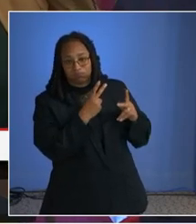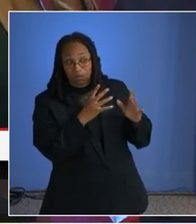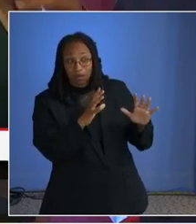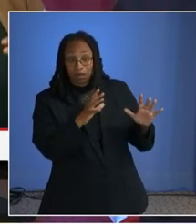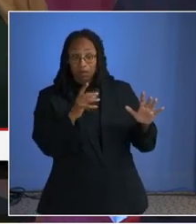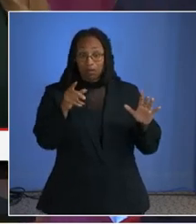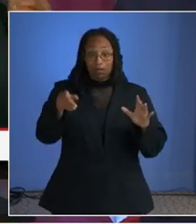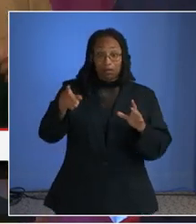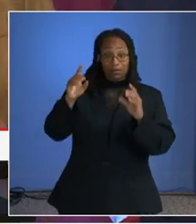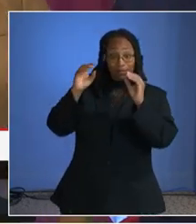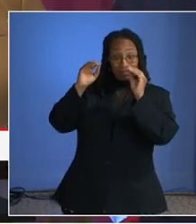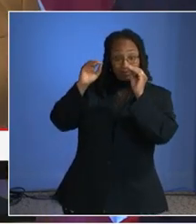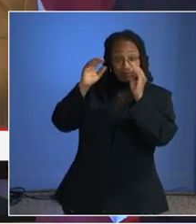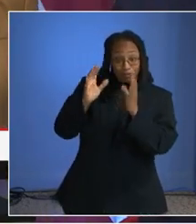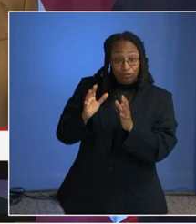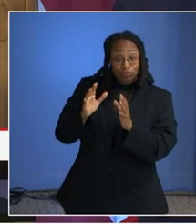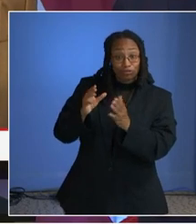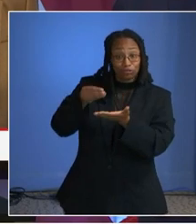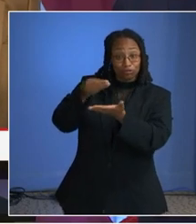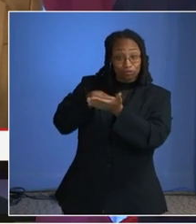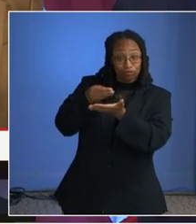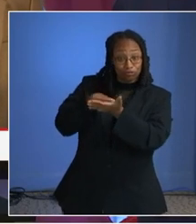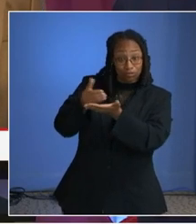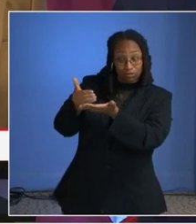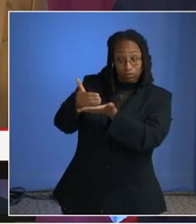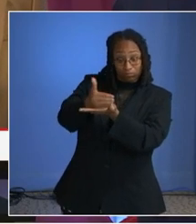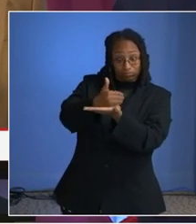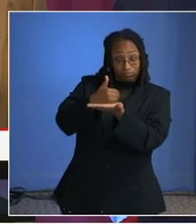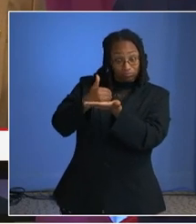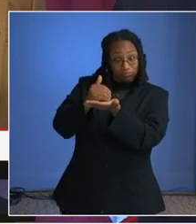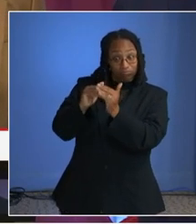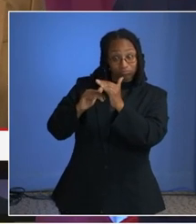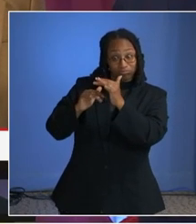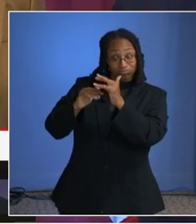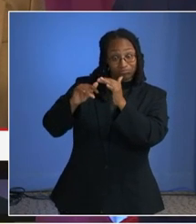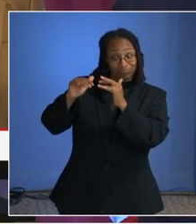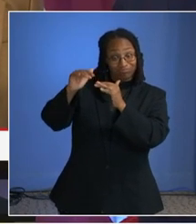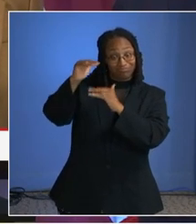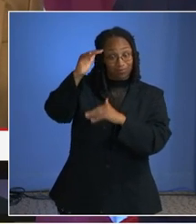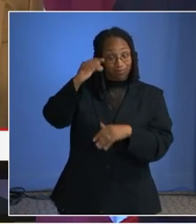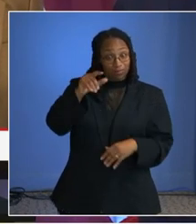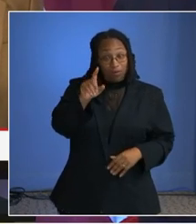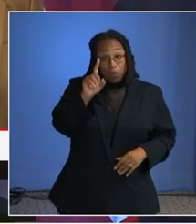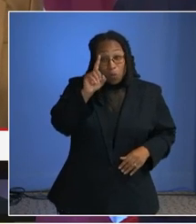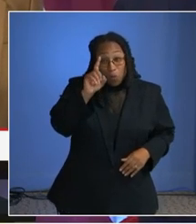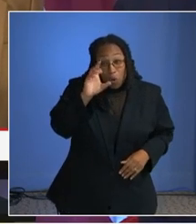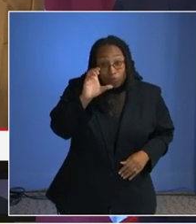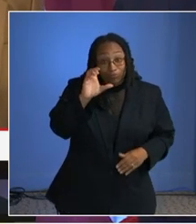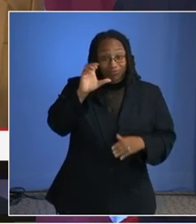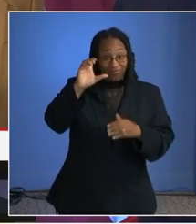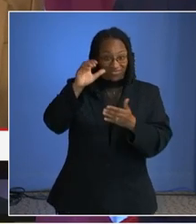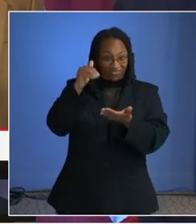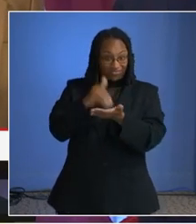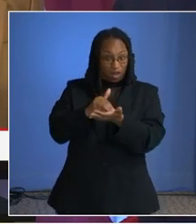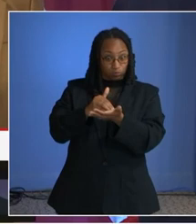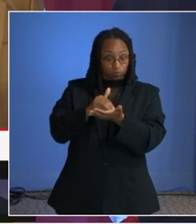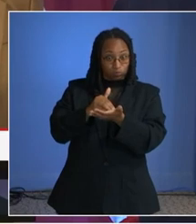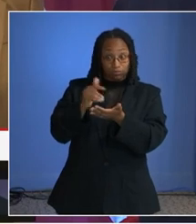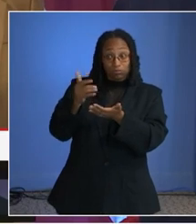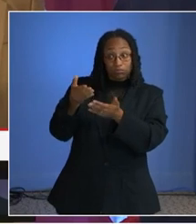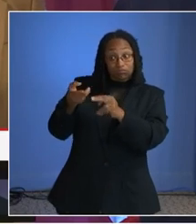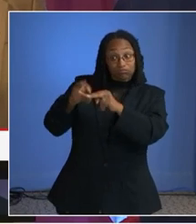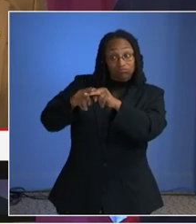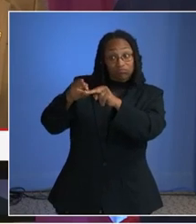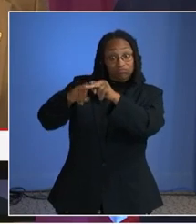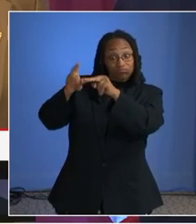mayor also asked us to ensure that was true across the charter sector. So we have rolled out these very, very important increases in the wages of our teachers,